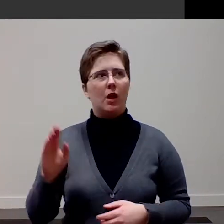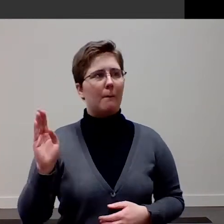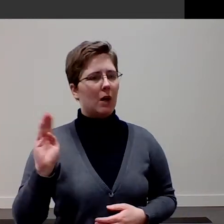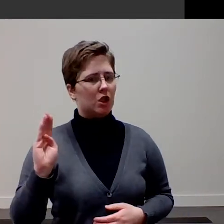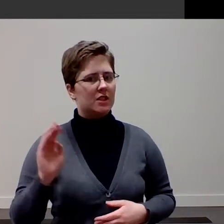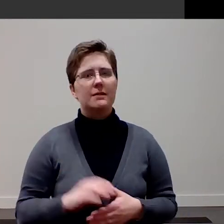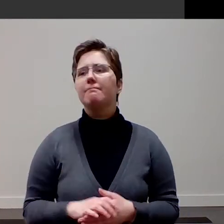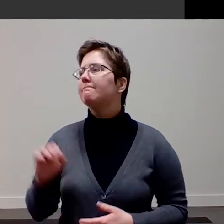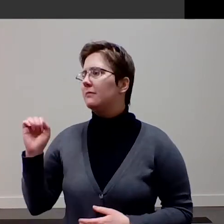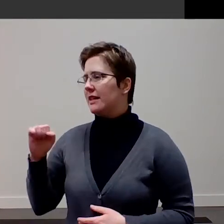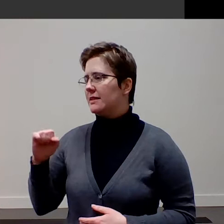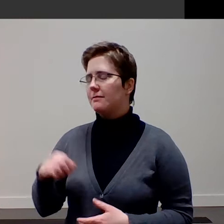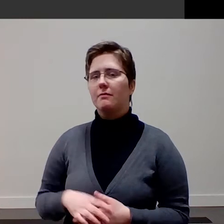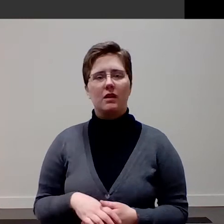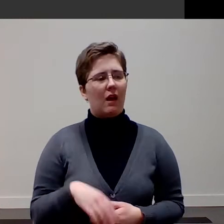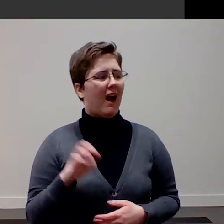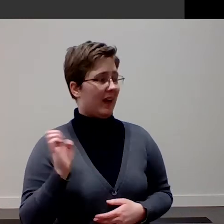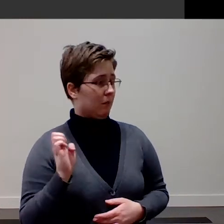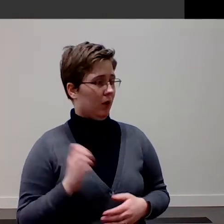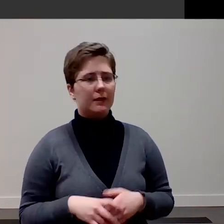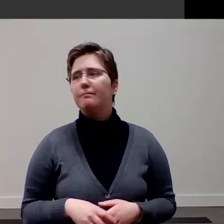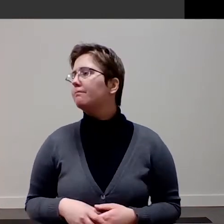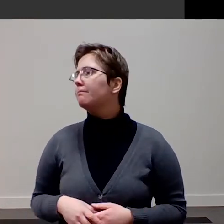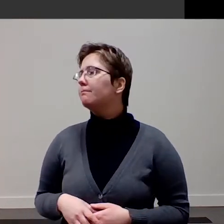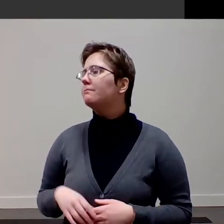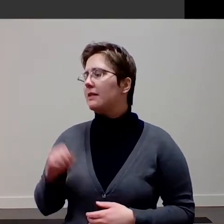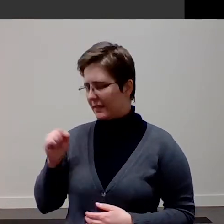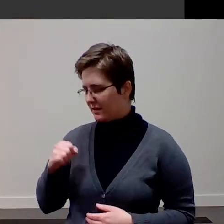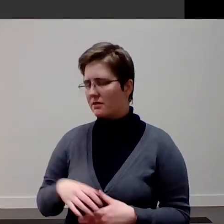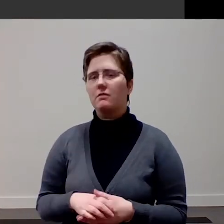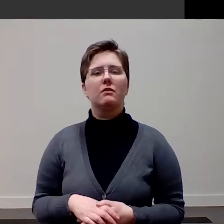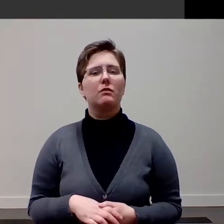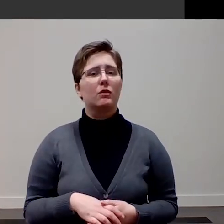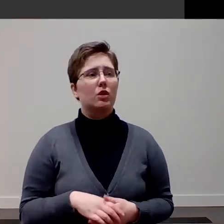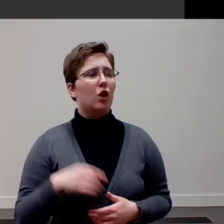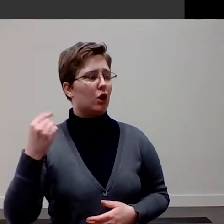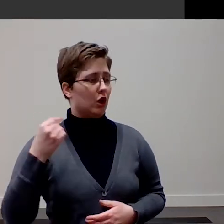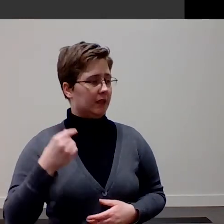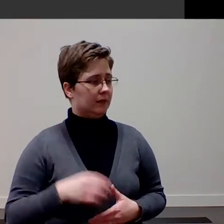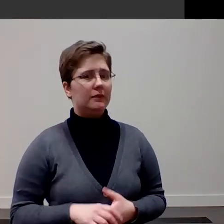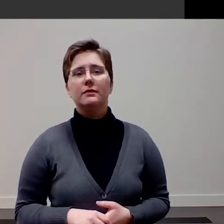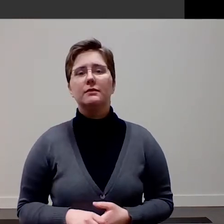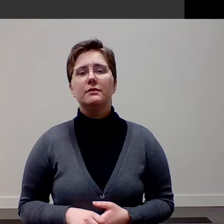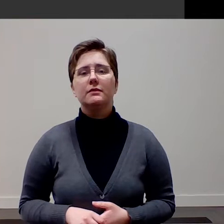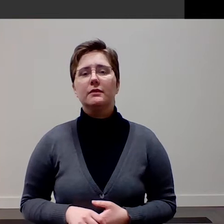Barn? Yes. Mrs. Eichenberg? Yes. Mrs. Gerken?